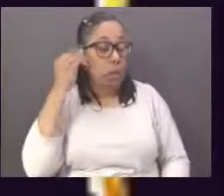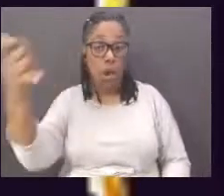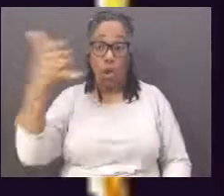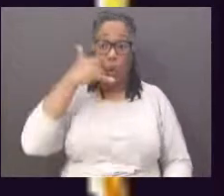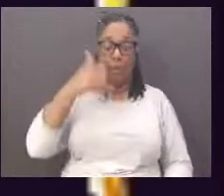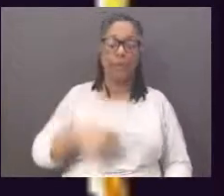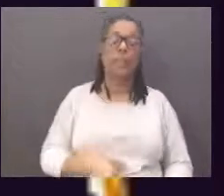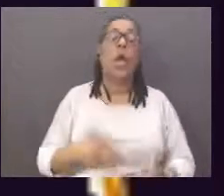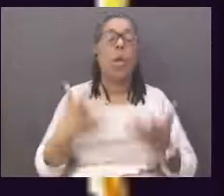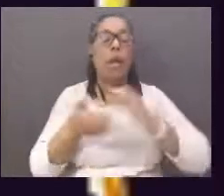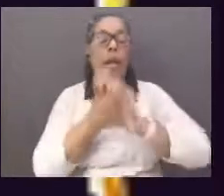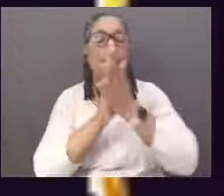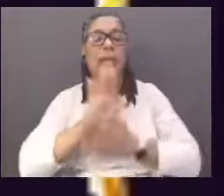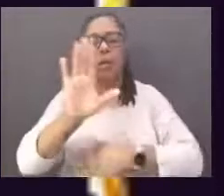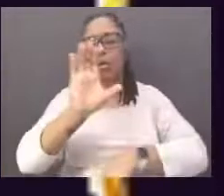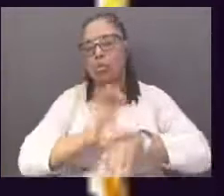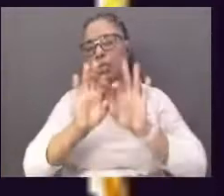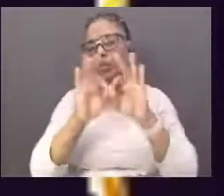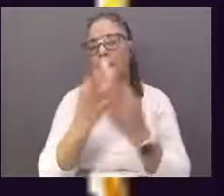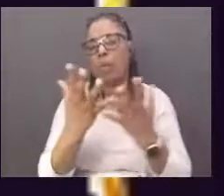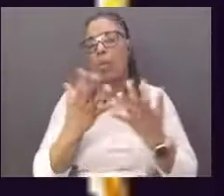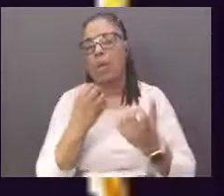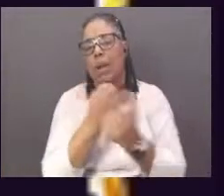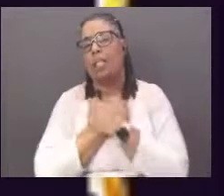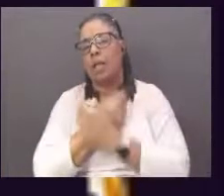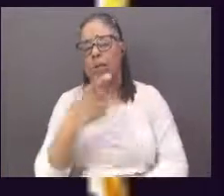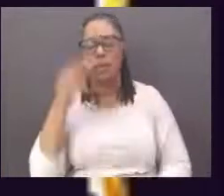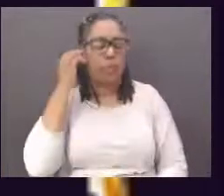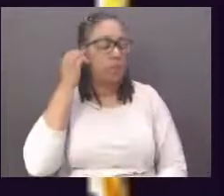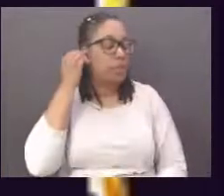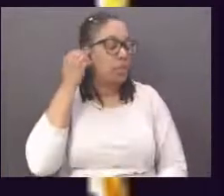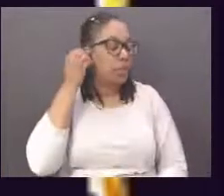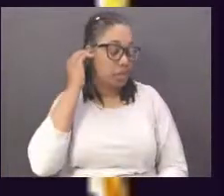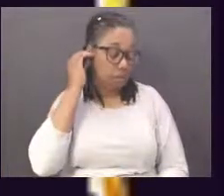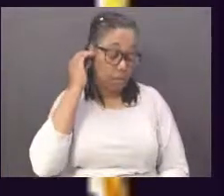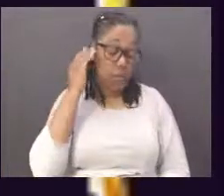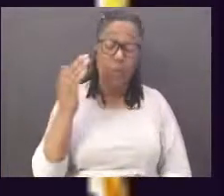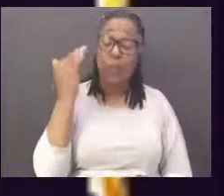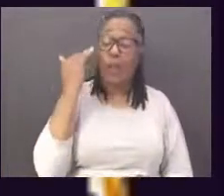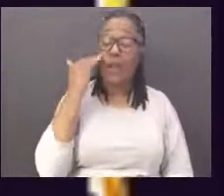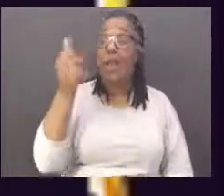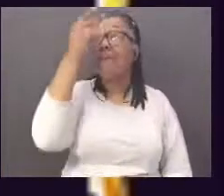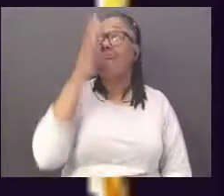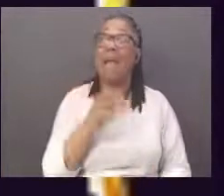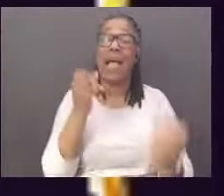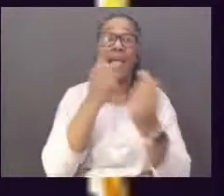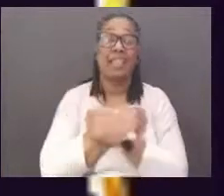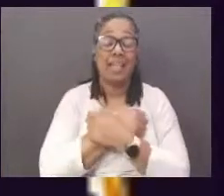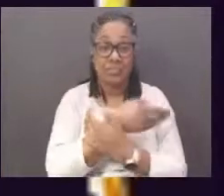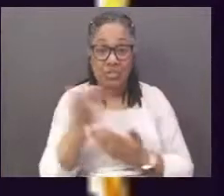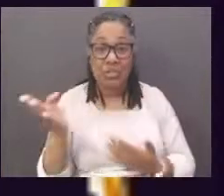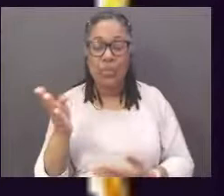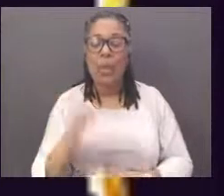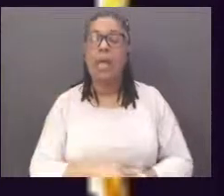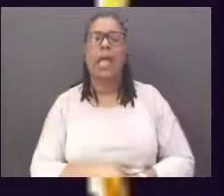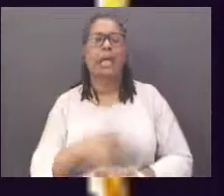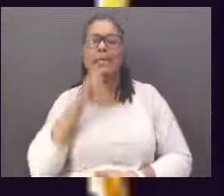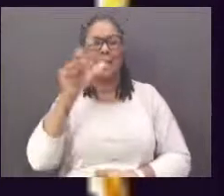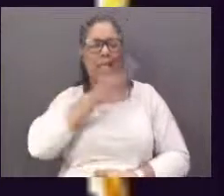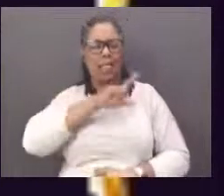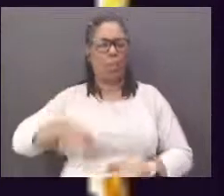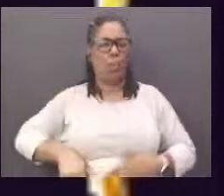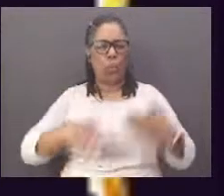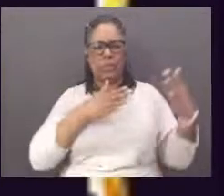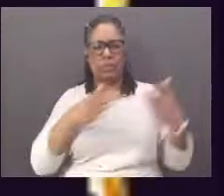We're family. We want to love you. Because we know that God loves you, and it is not the Lord's will that any should be lost. Even as